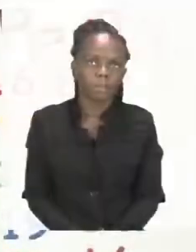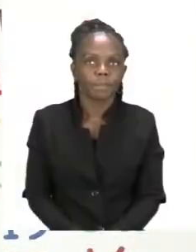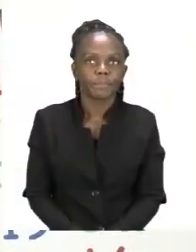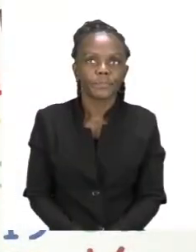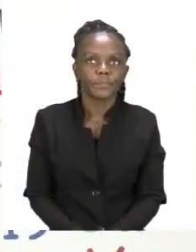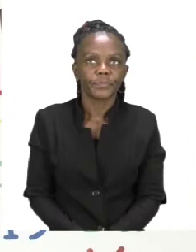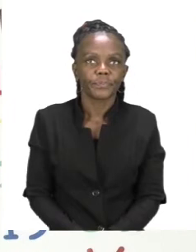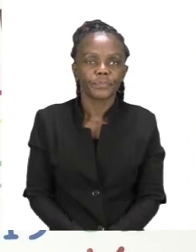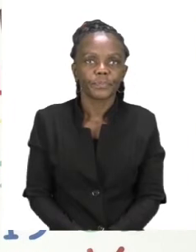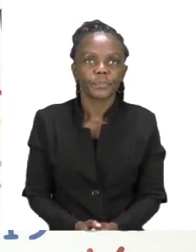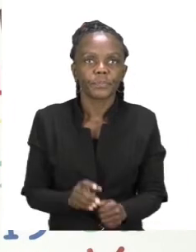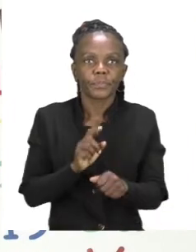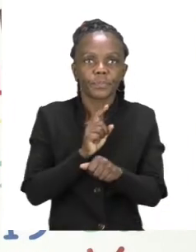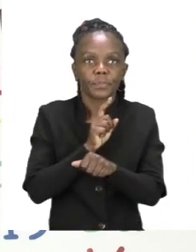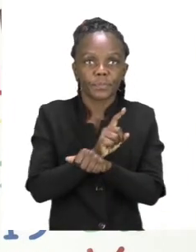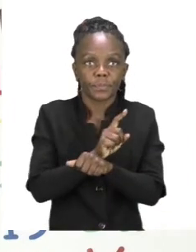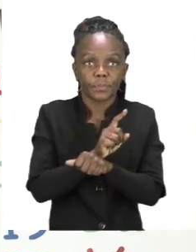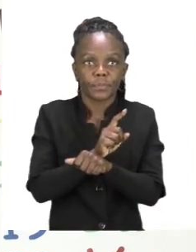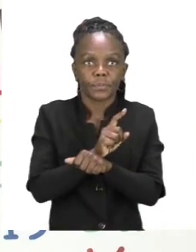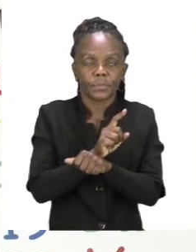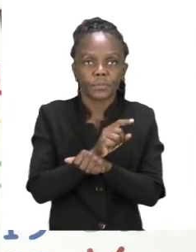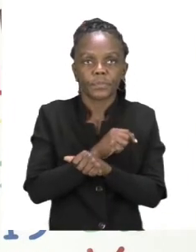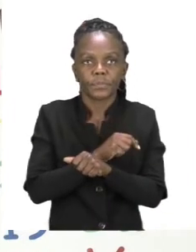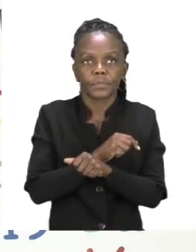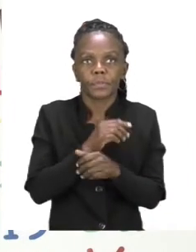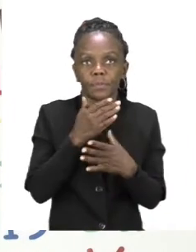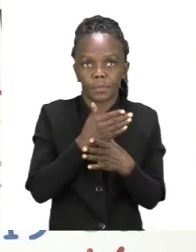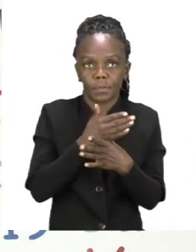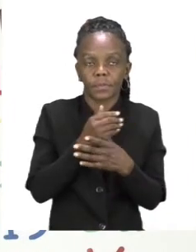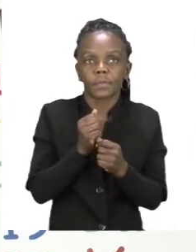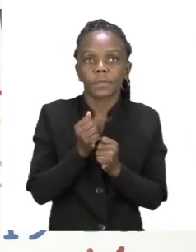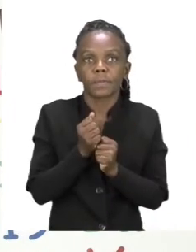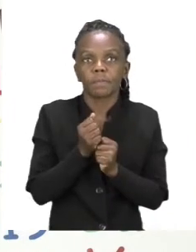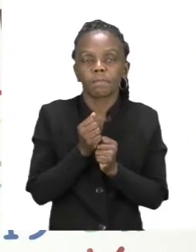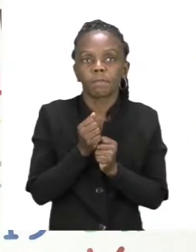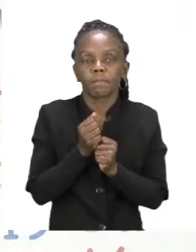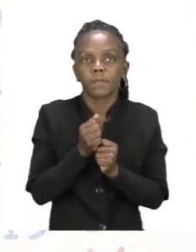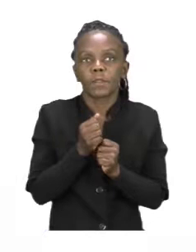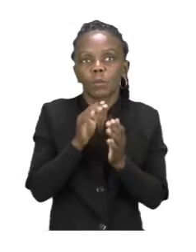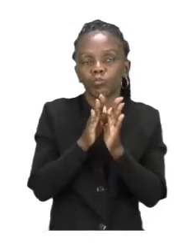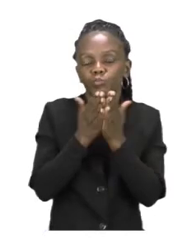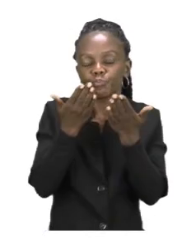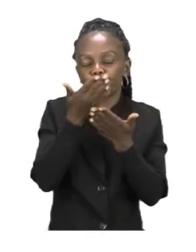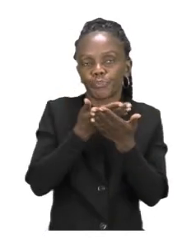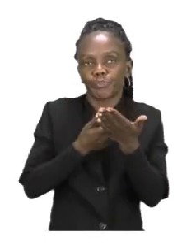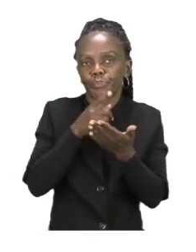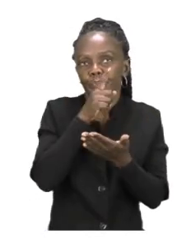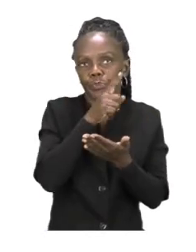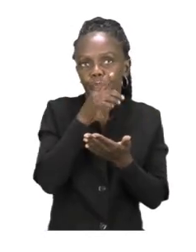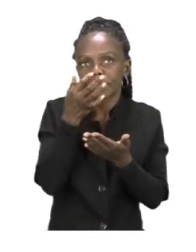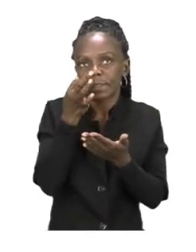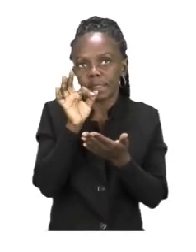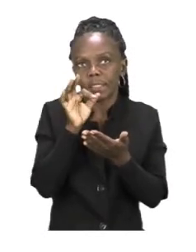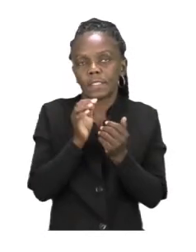For our first exercise, boys and girls, let's turn to page 19. On